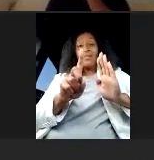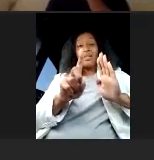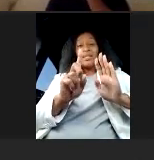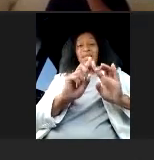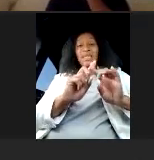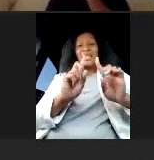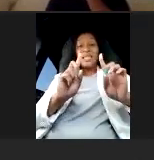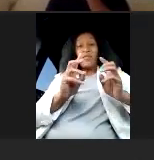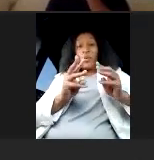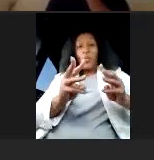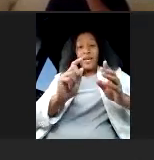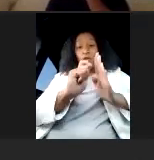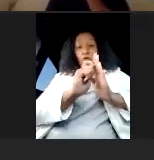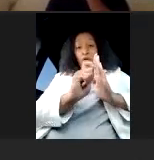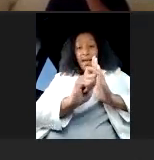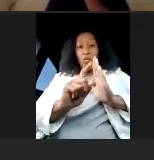to another.